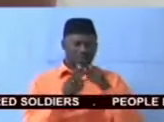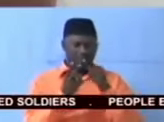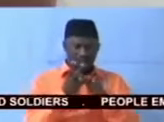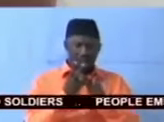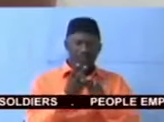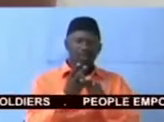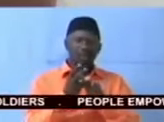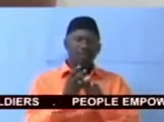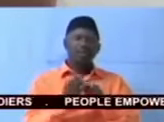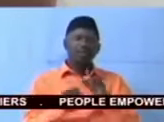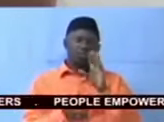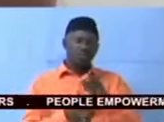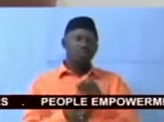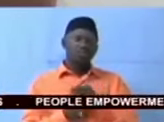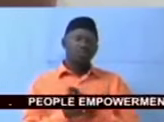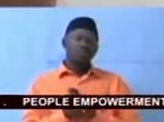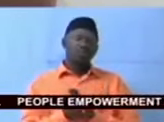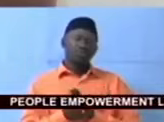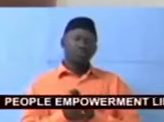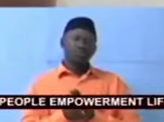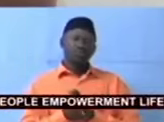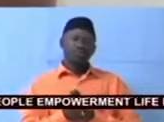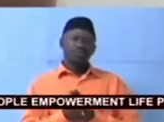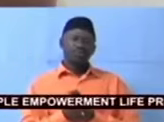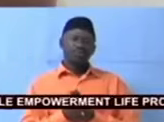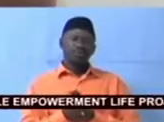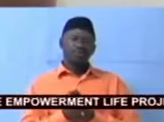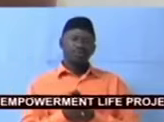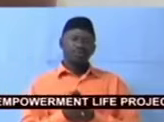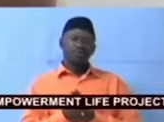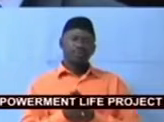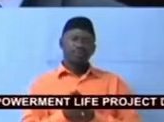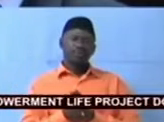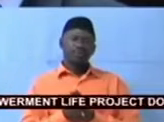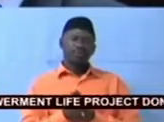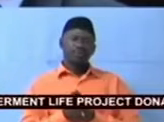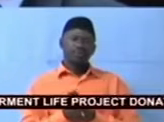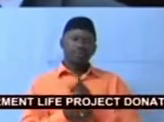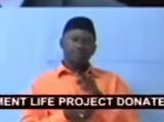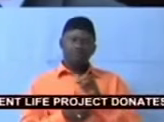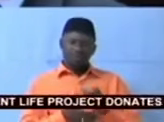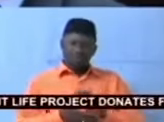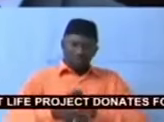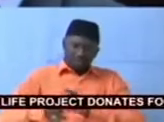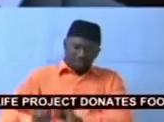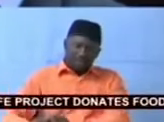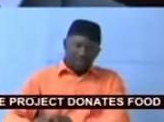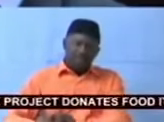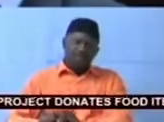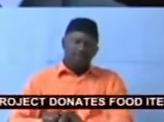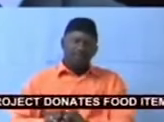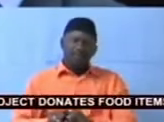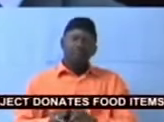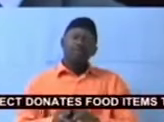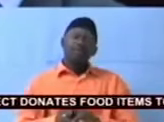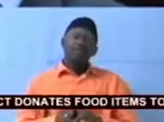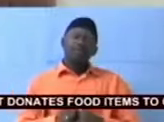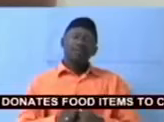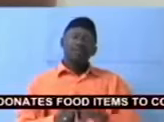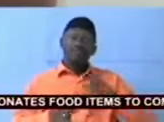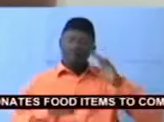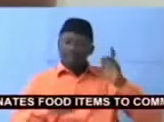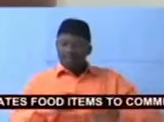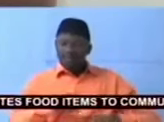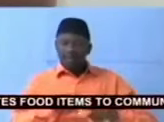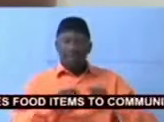tumal mom la def. Did you reserve the judgment, the sentencing on that day until you heard the full